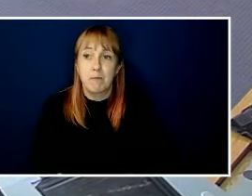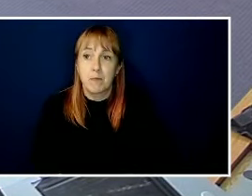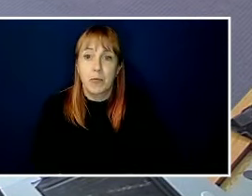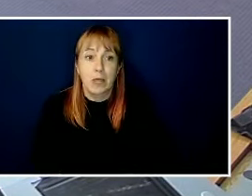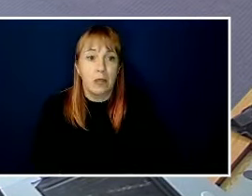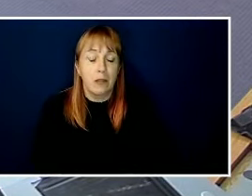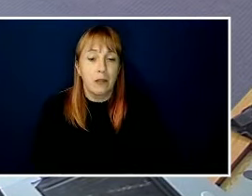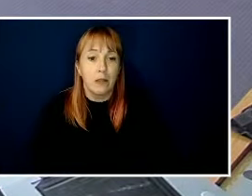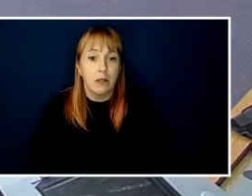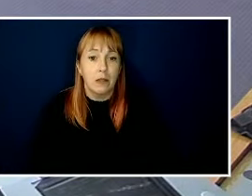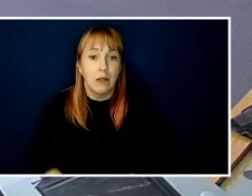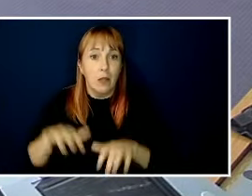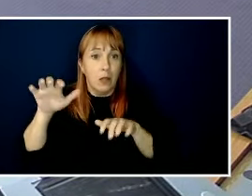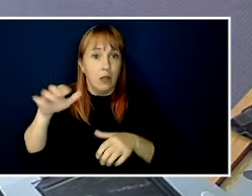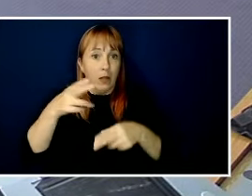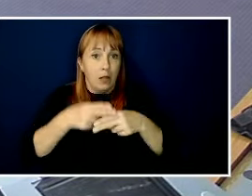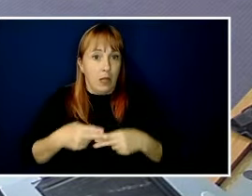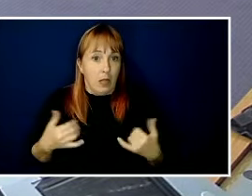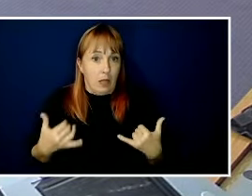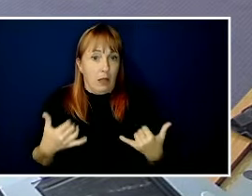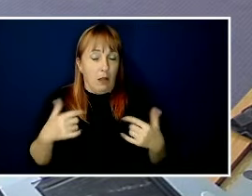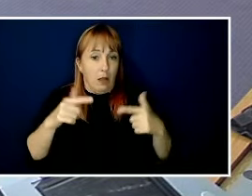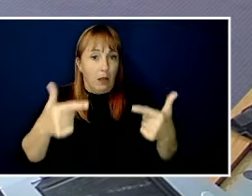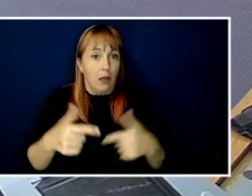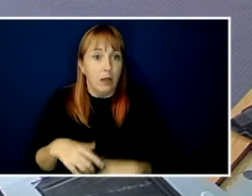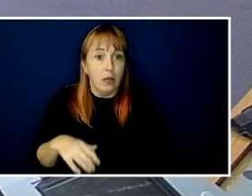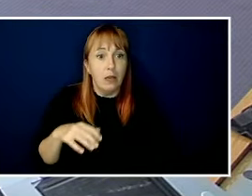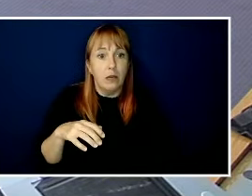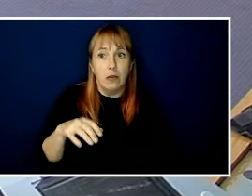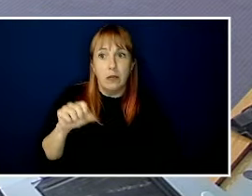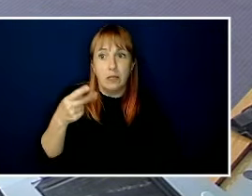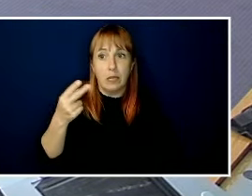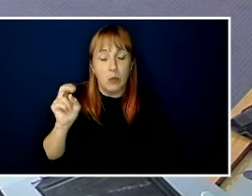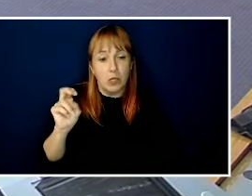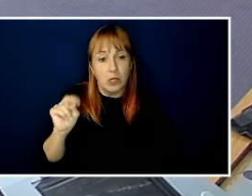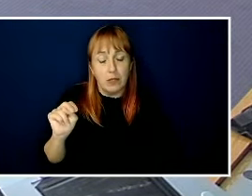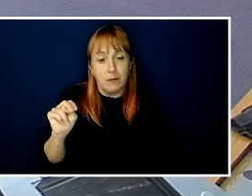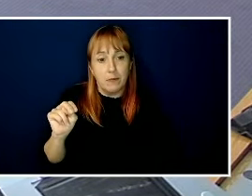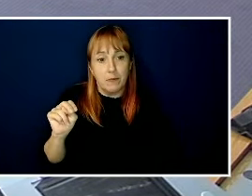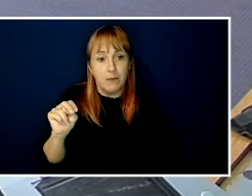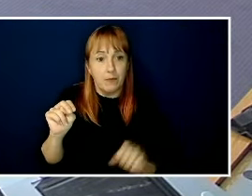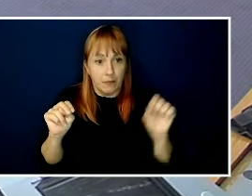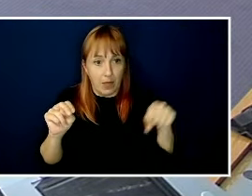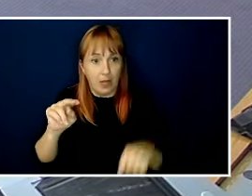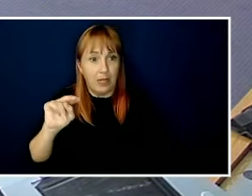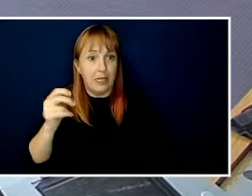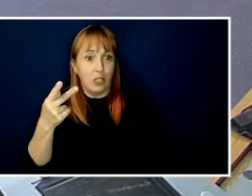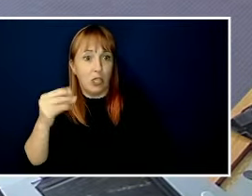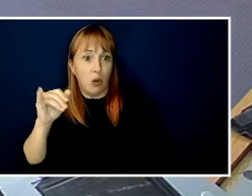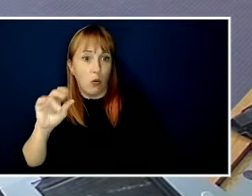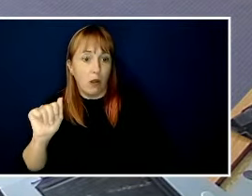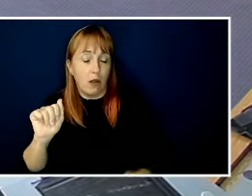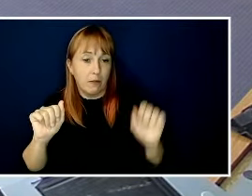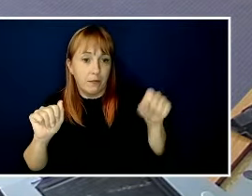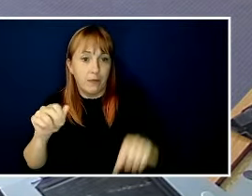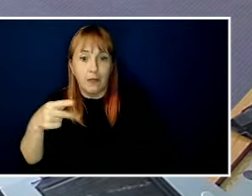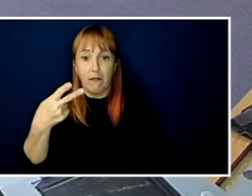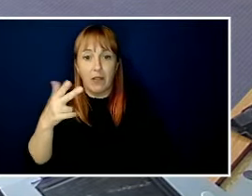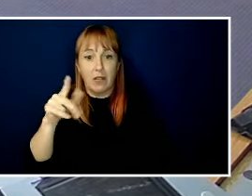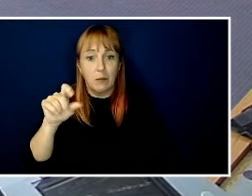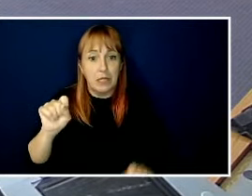Will the recorder please call the roll? Councillor Stapleton. Aye. Councillor Nishioka. Aye. Councillor Phillips.